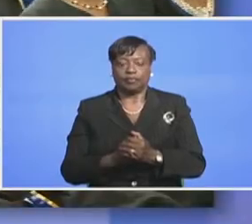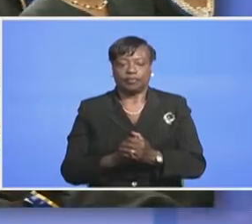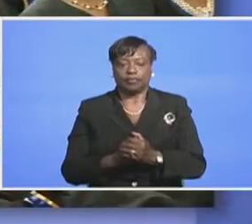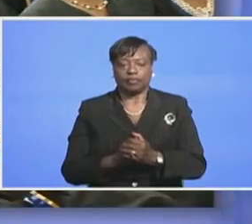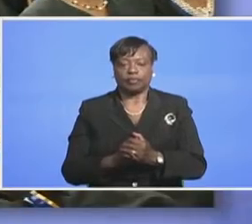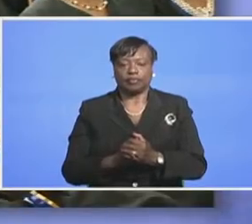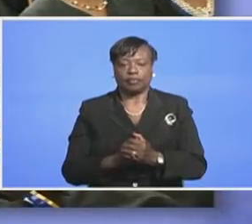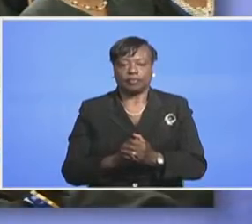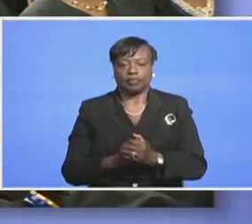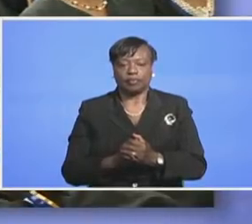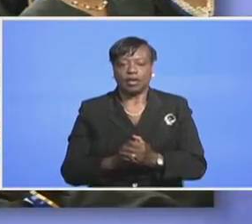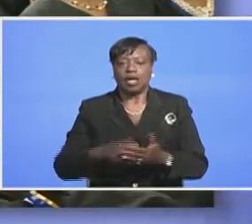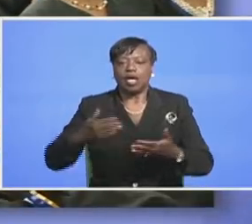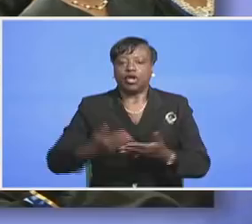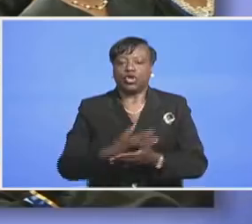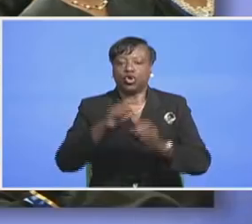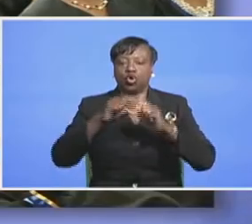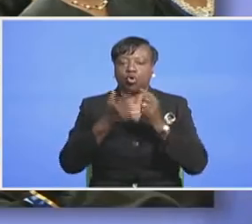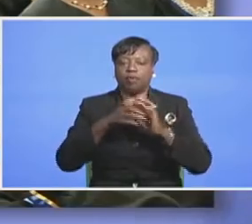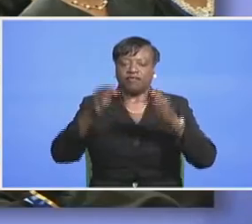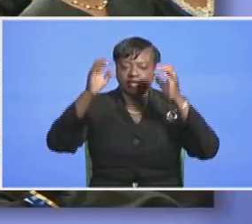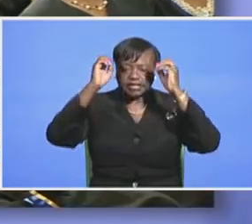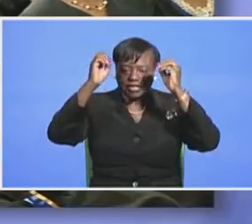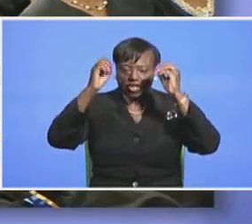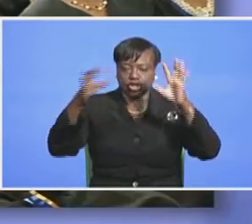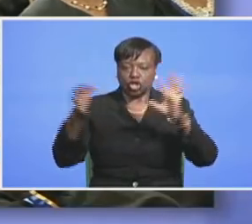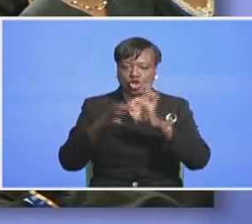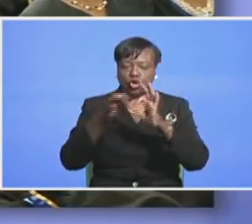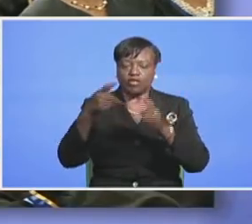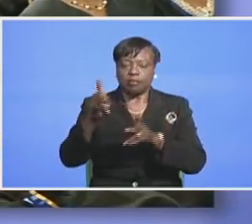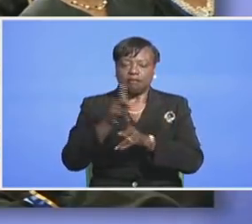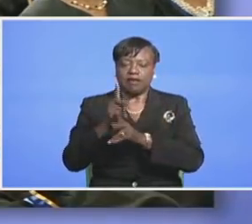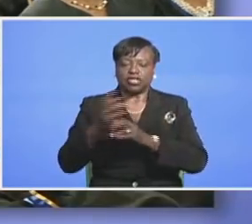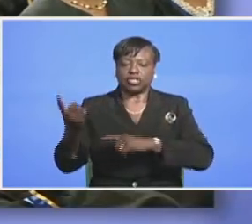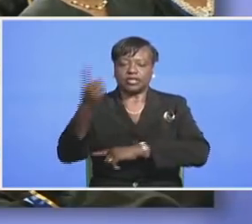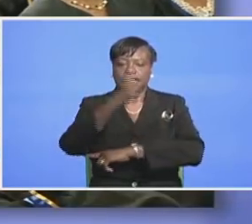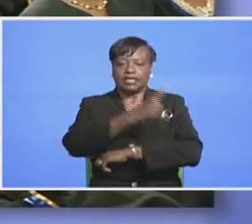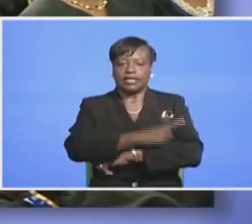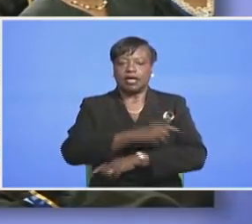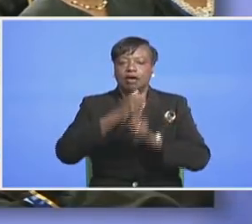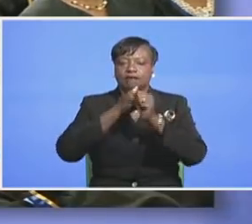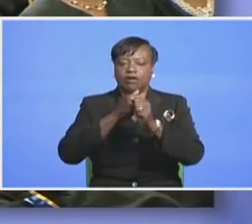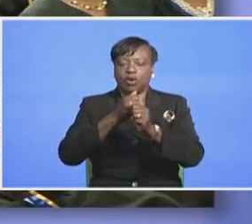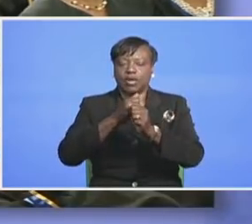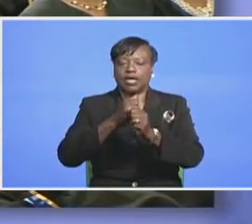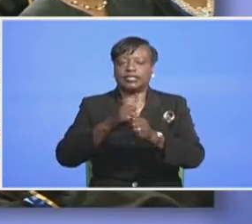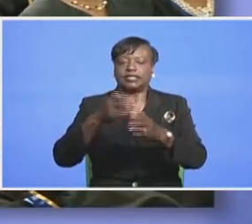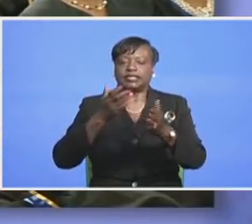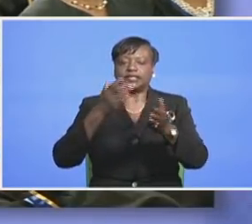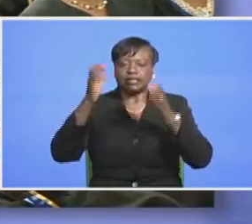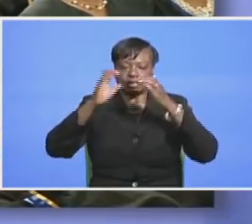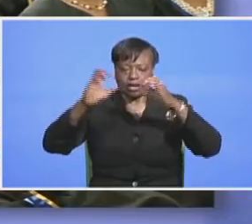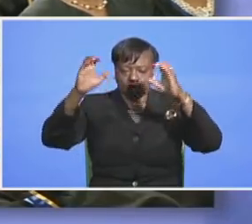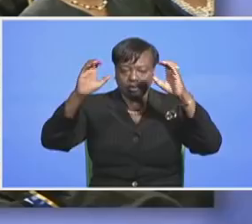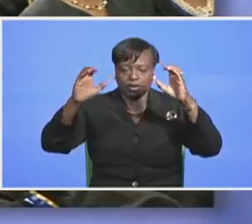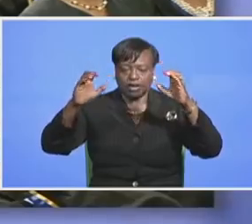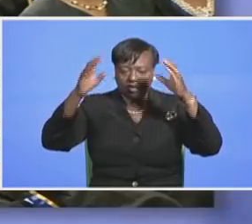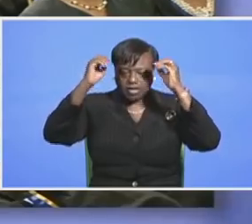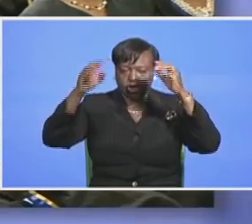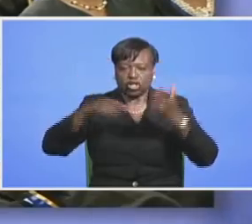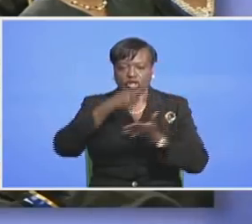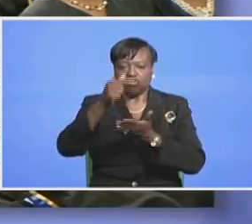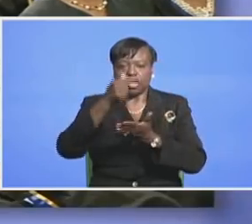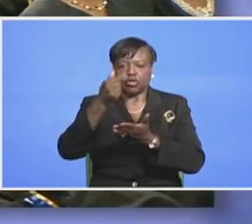In other news tonight, a new group of teachers officially joined the profession today following a commissioning ceremony. The teachers graduated